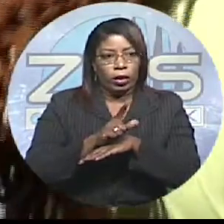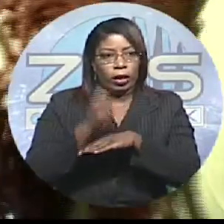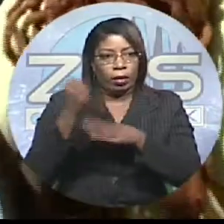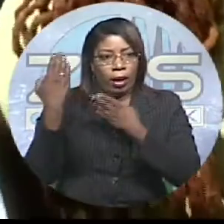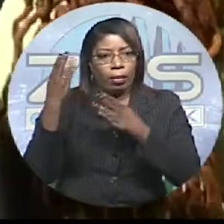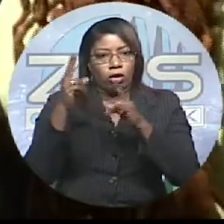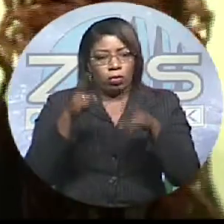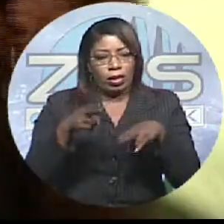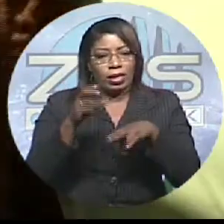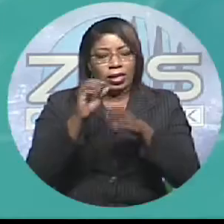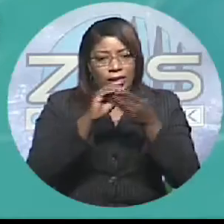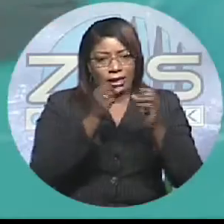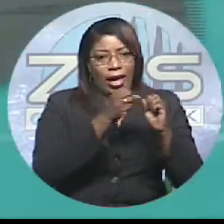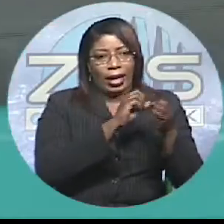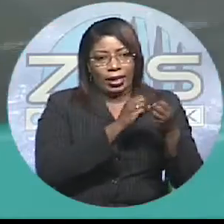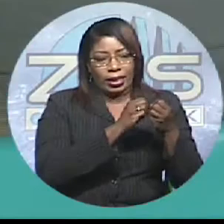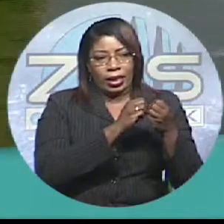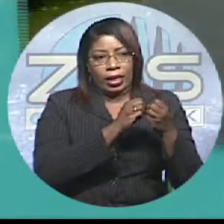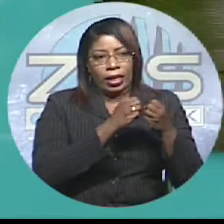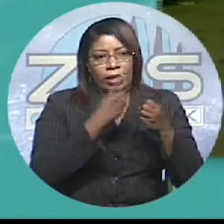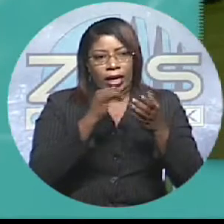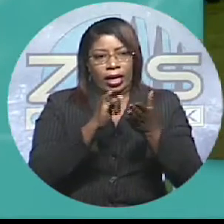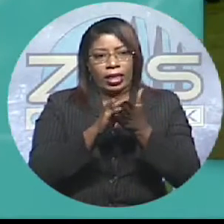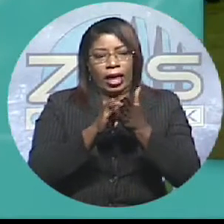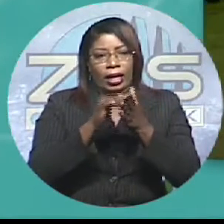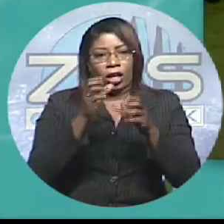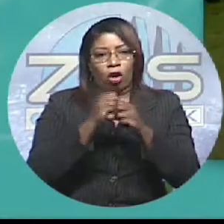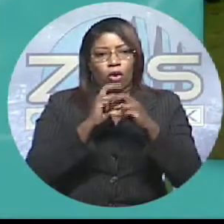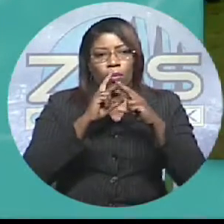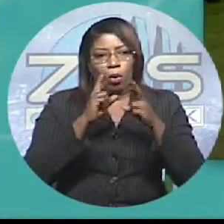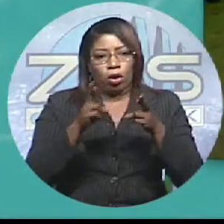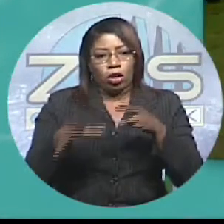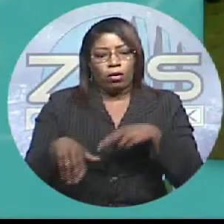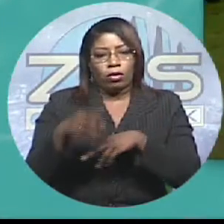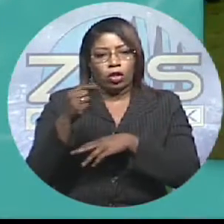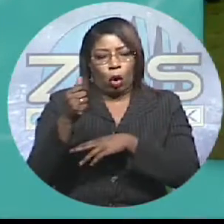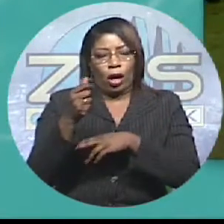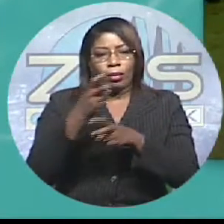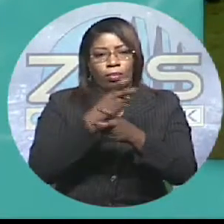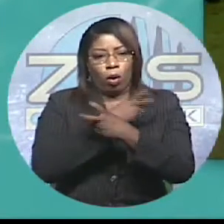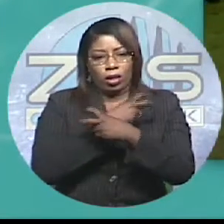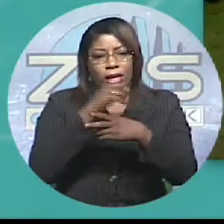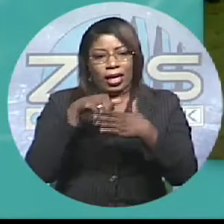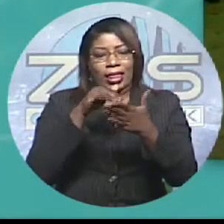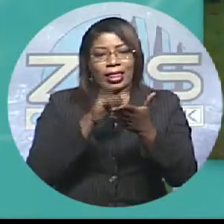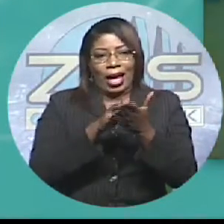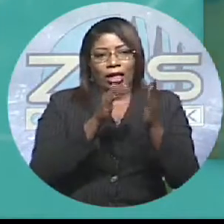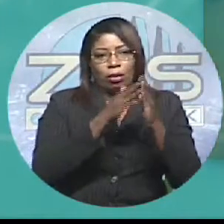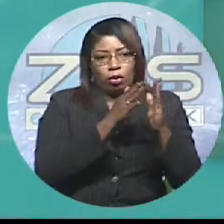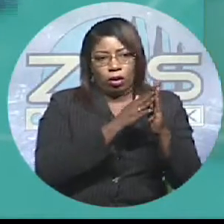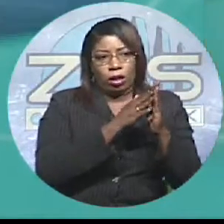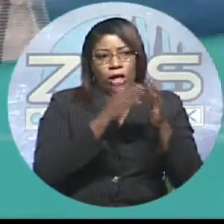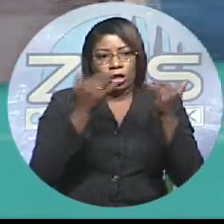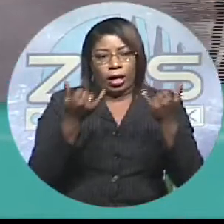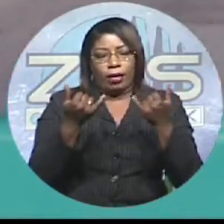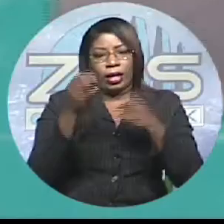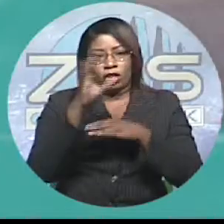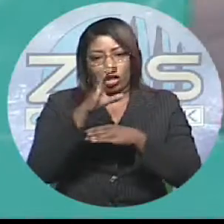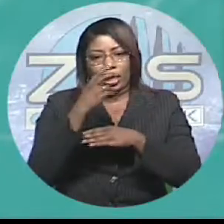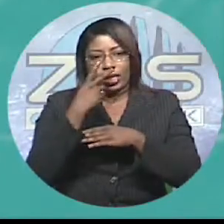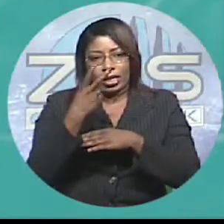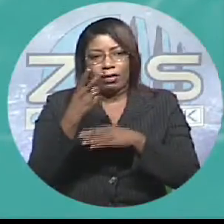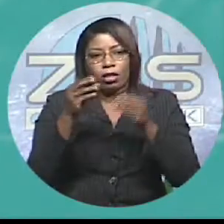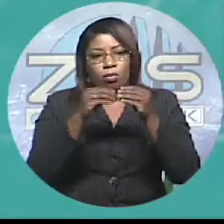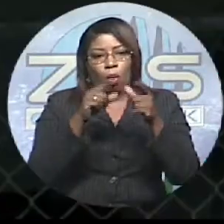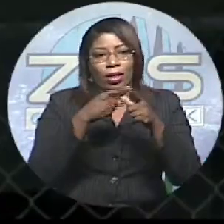Bahamas Humane Society, Percy Grant, said they received reports of dog poisoning in that community, and they're checking to see if it's more